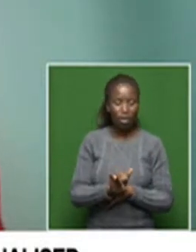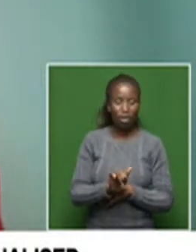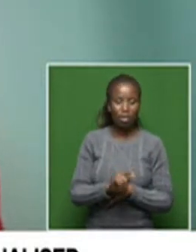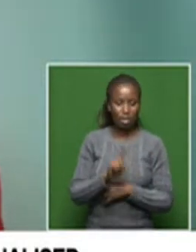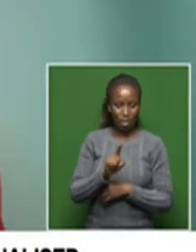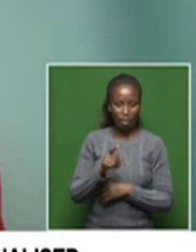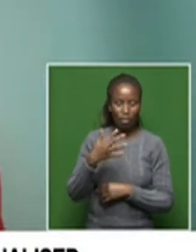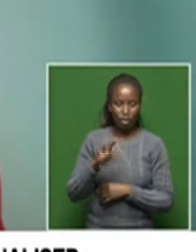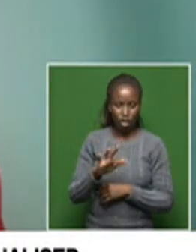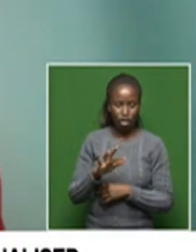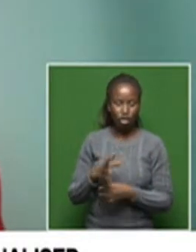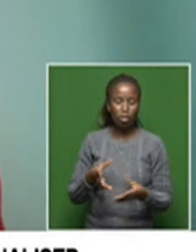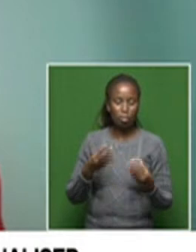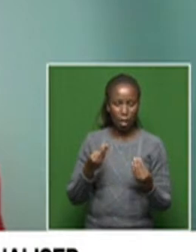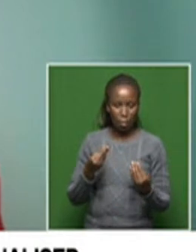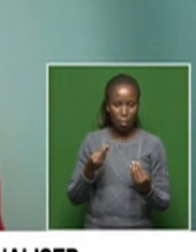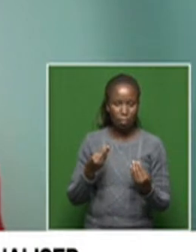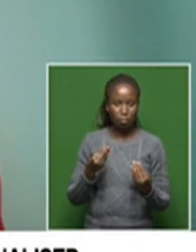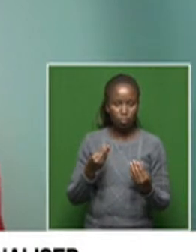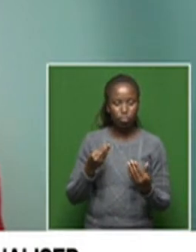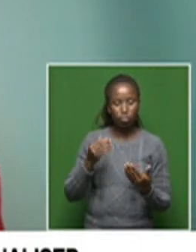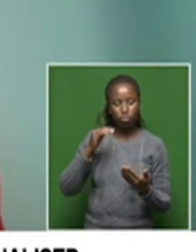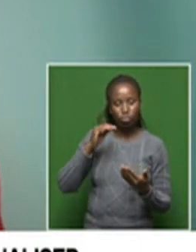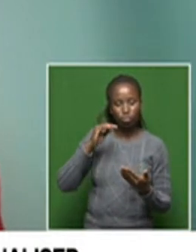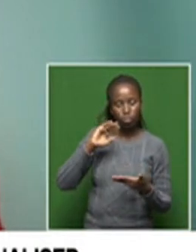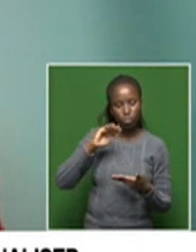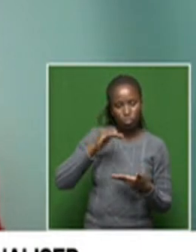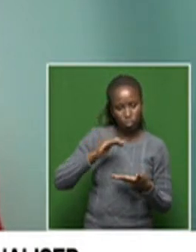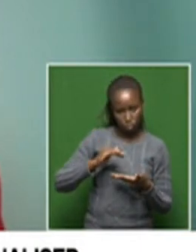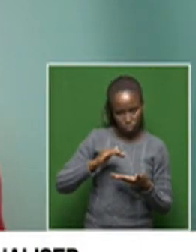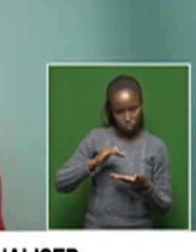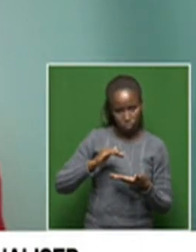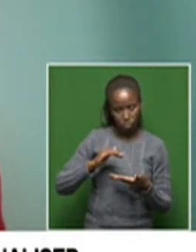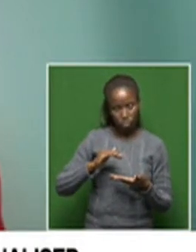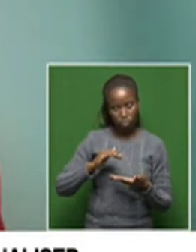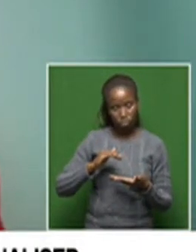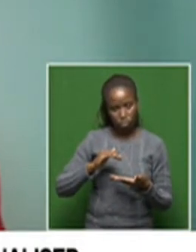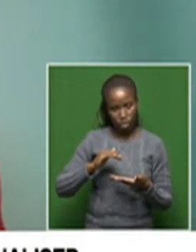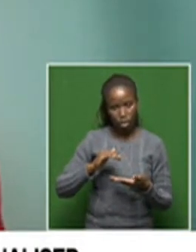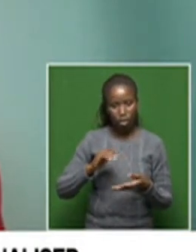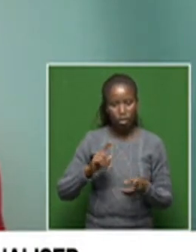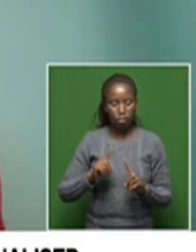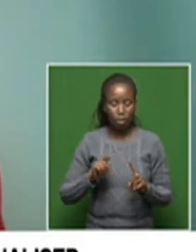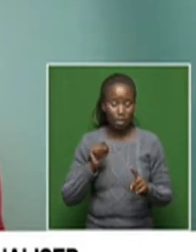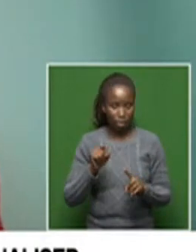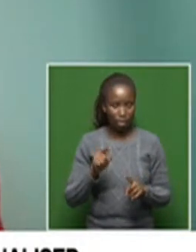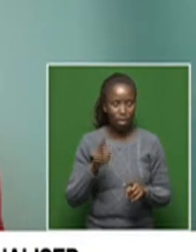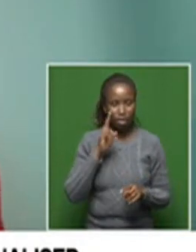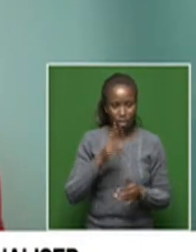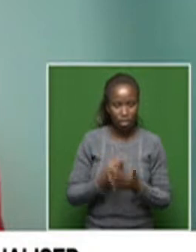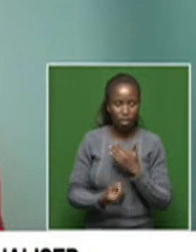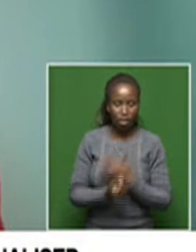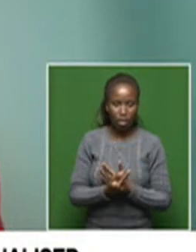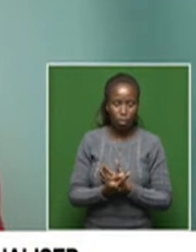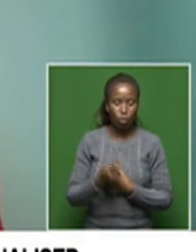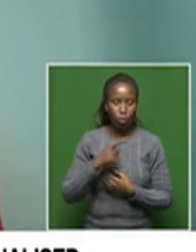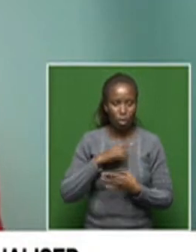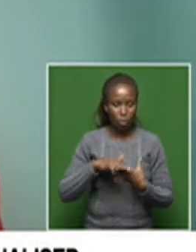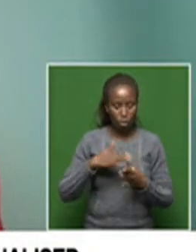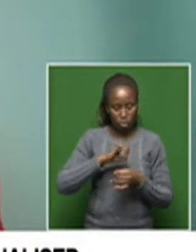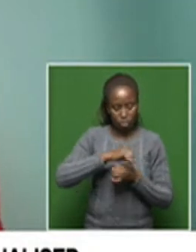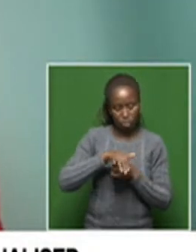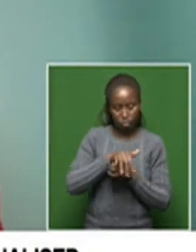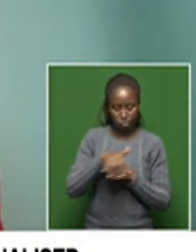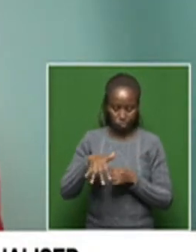has reduced efficacy against, so what you're probably seeing is breakthrough infections because of the variant that's circulating.